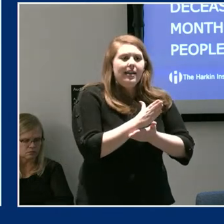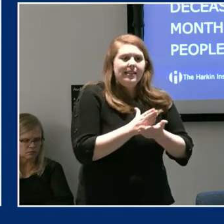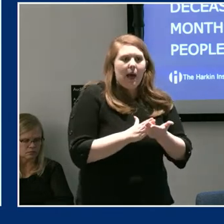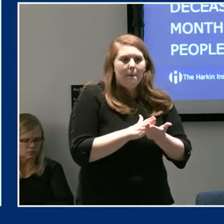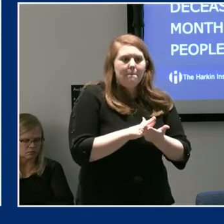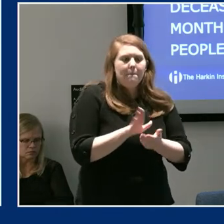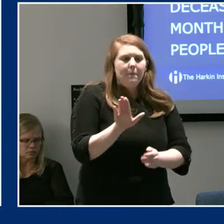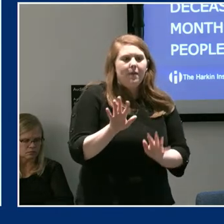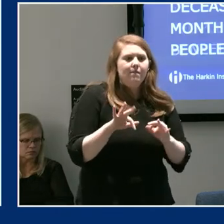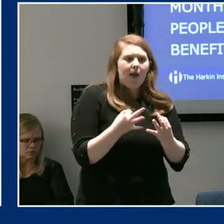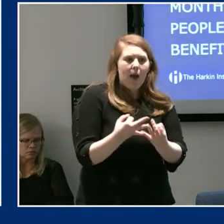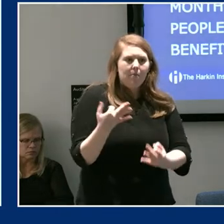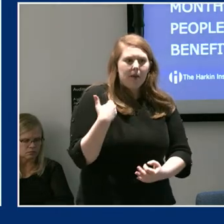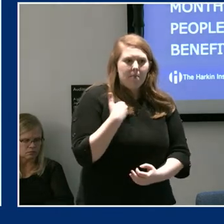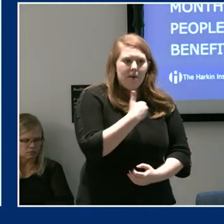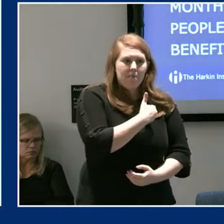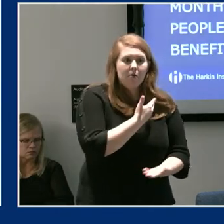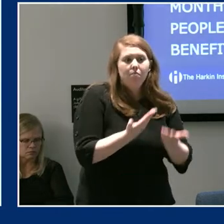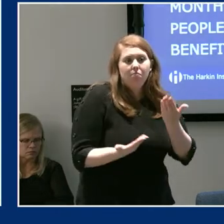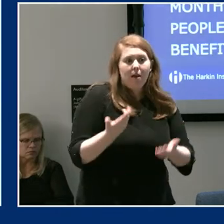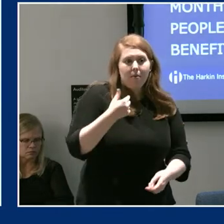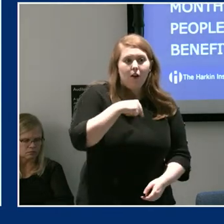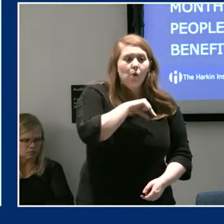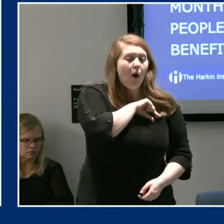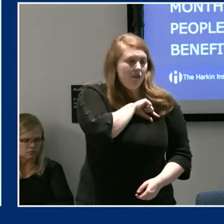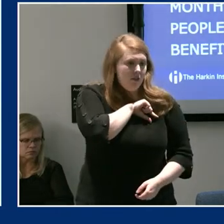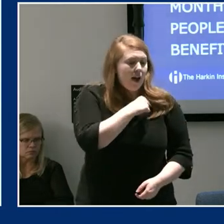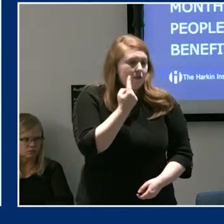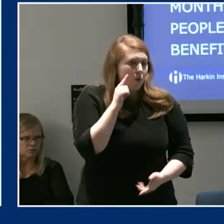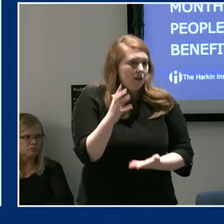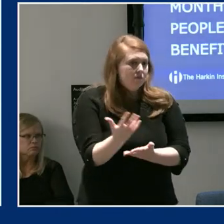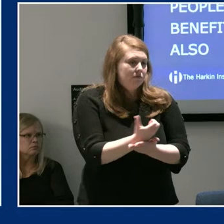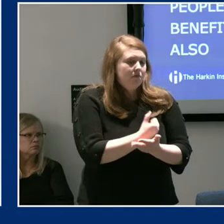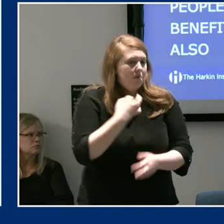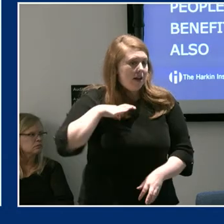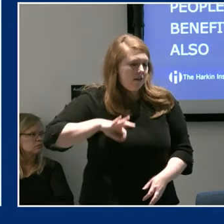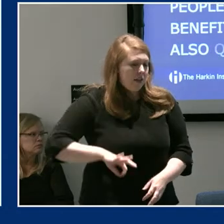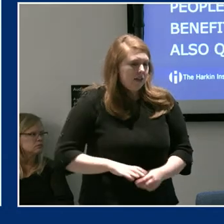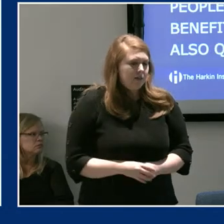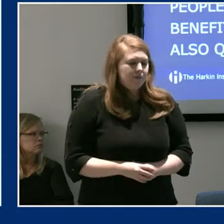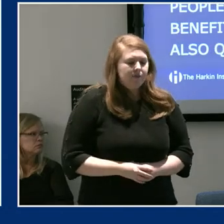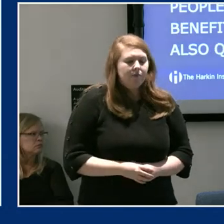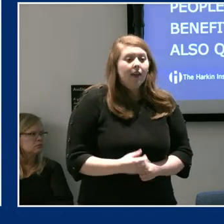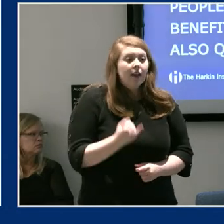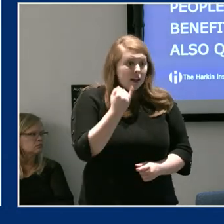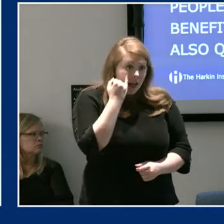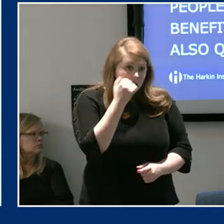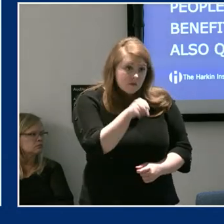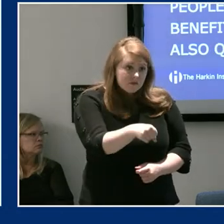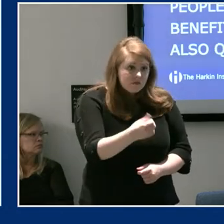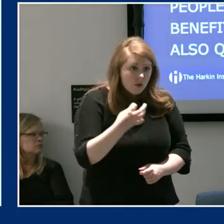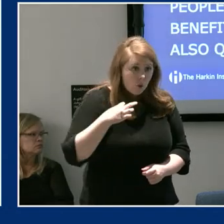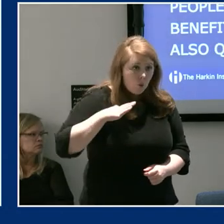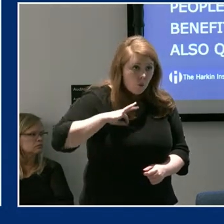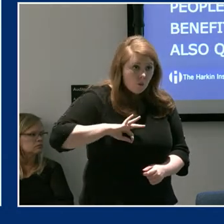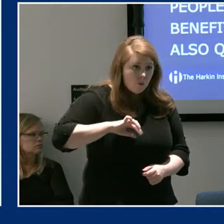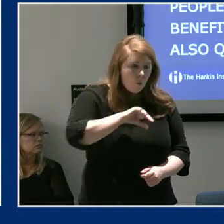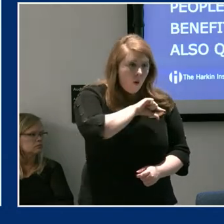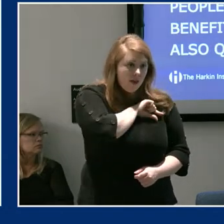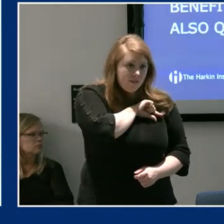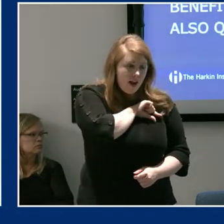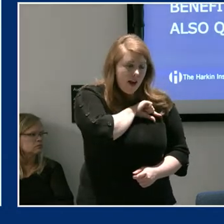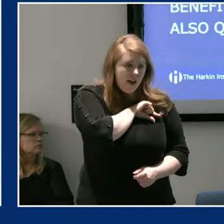may also qualify to receive benefits. If they qualify,